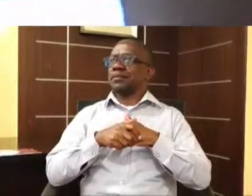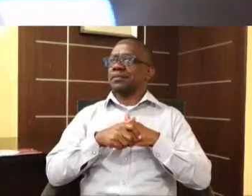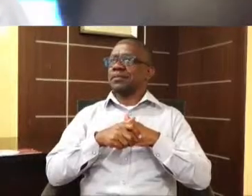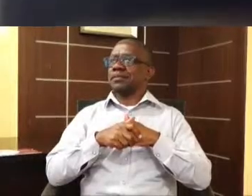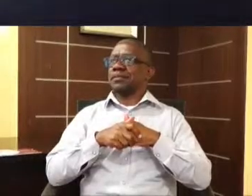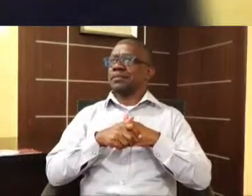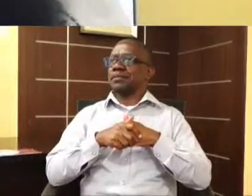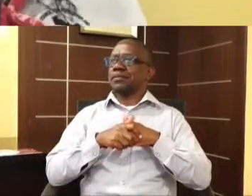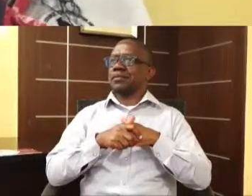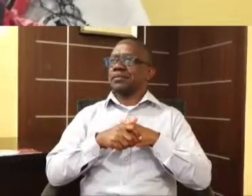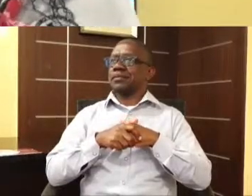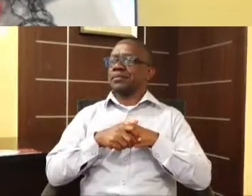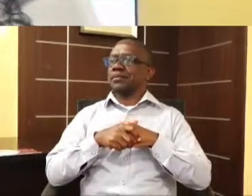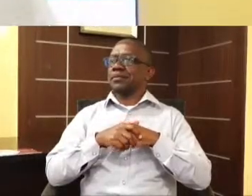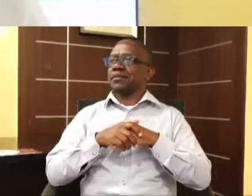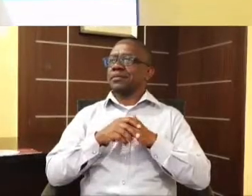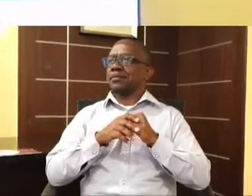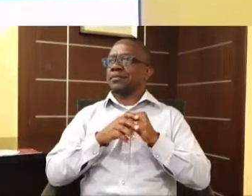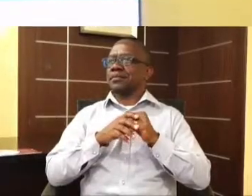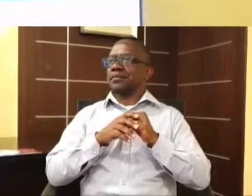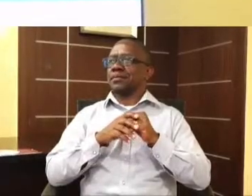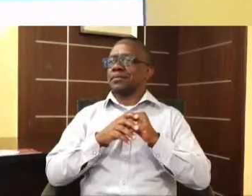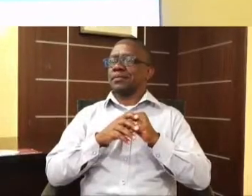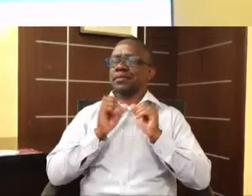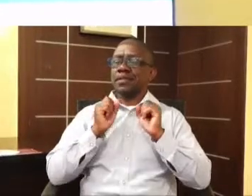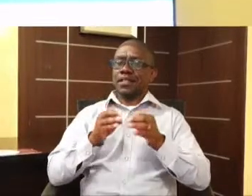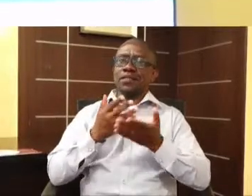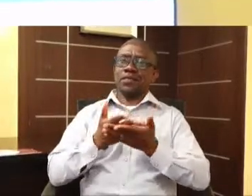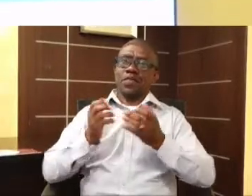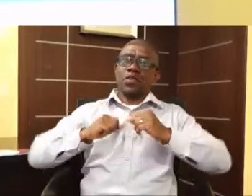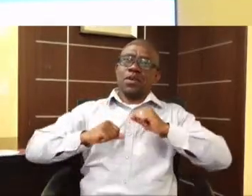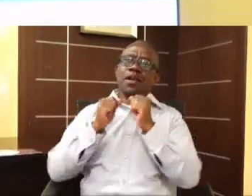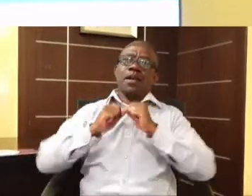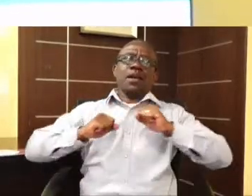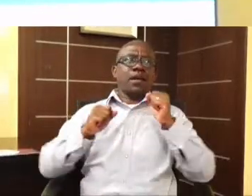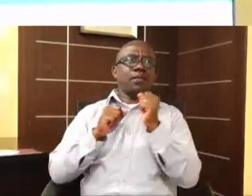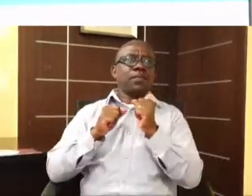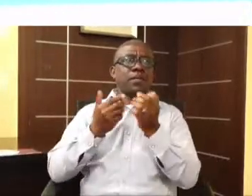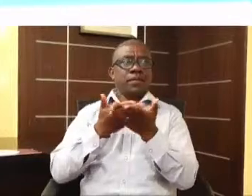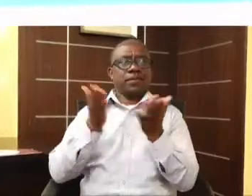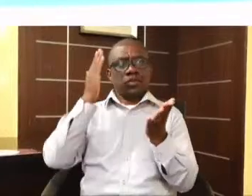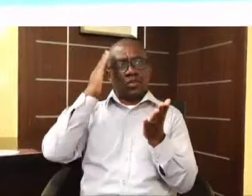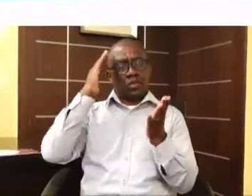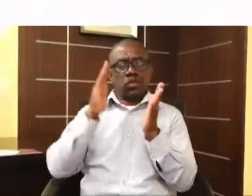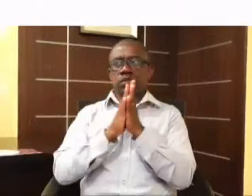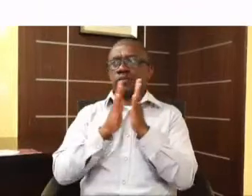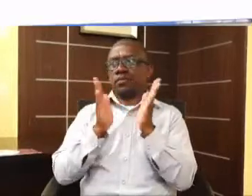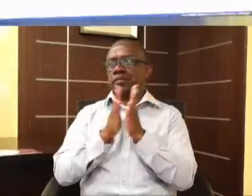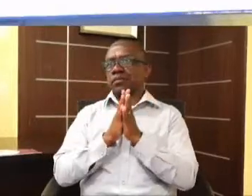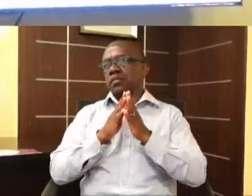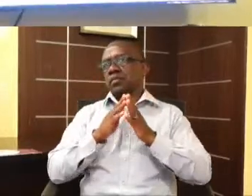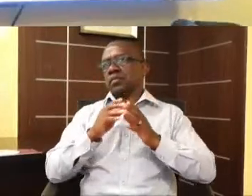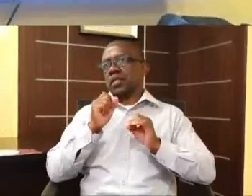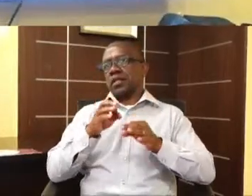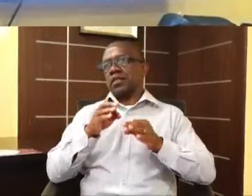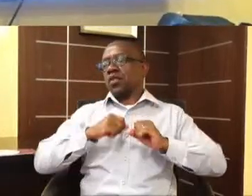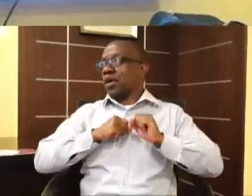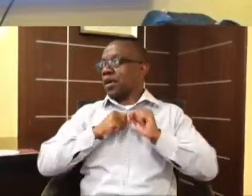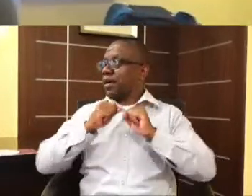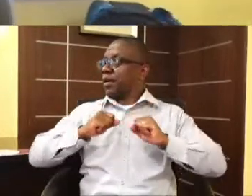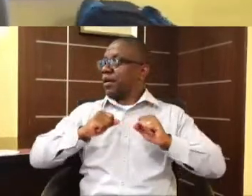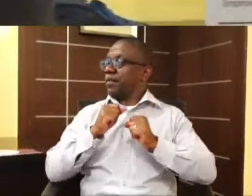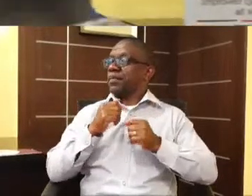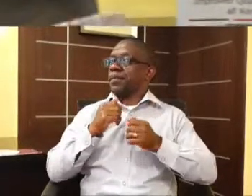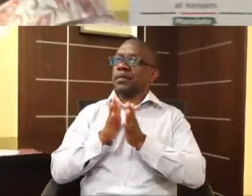As you come. If you're happy and you know, clap your hand. If you're happy and you